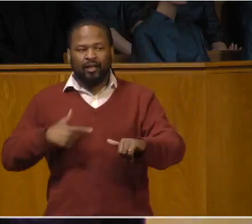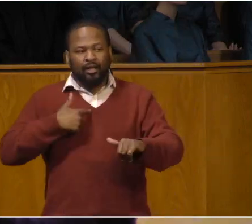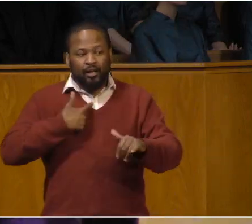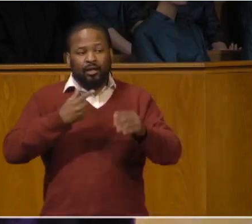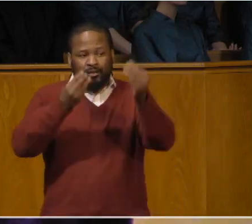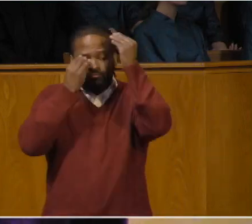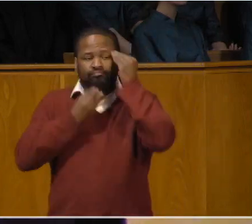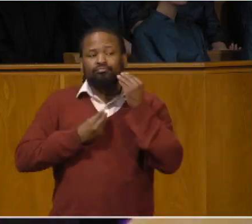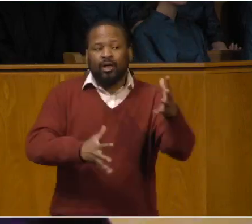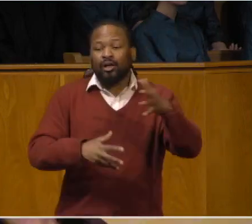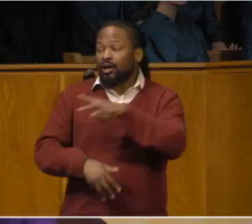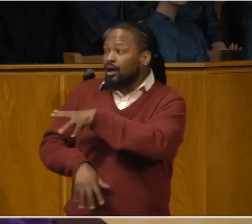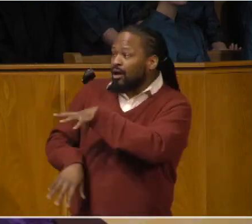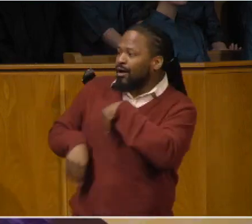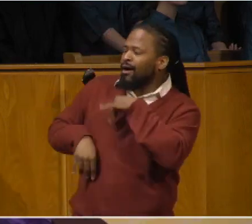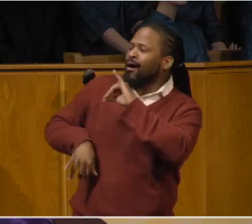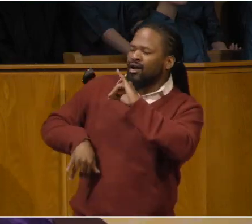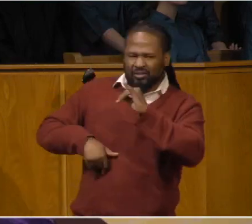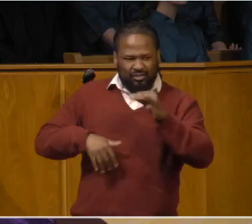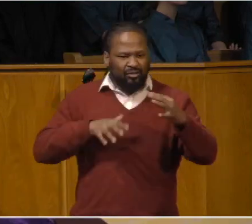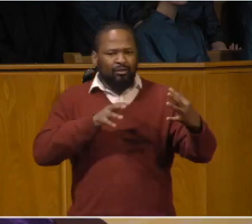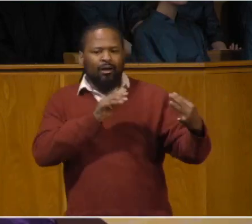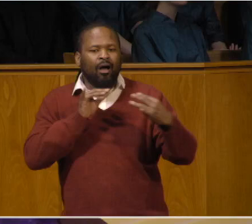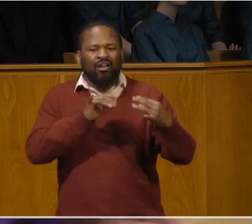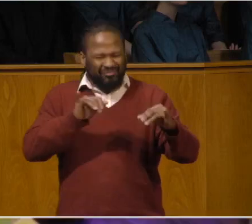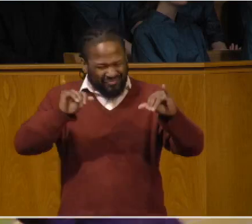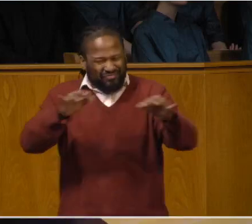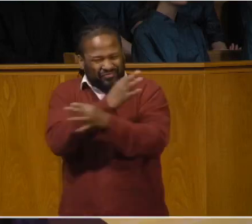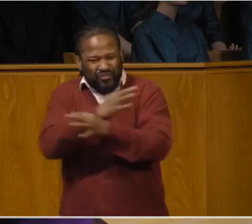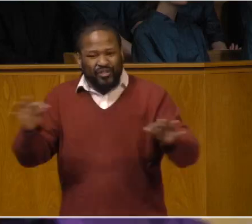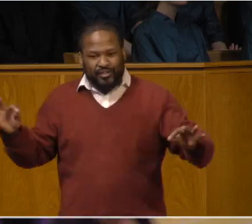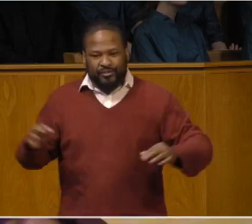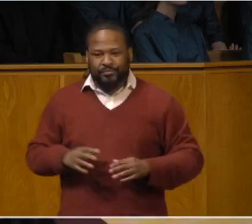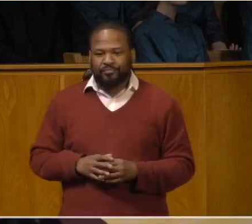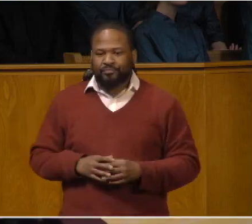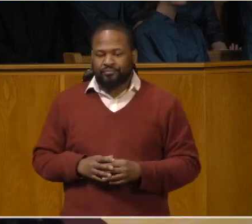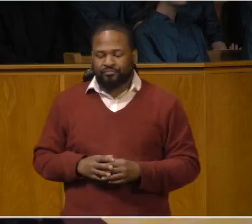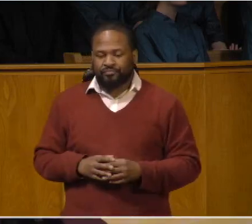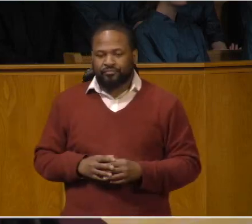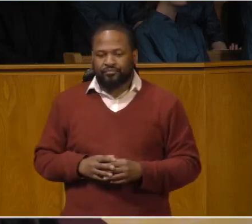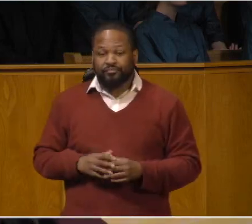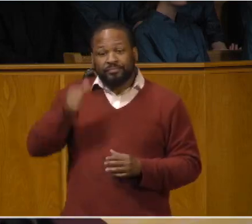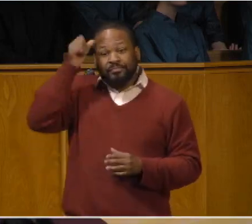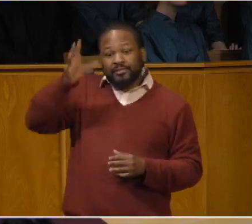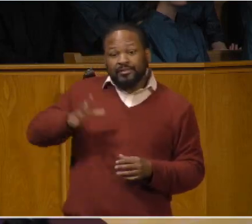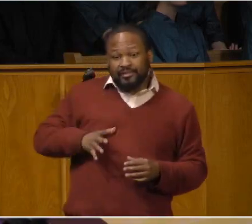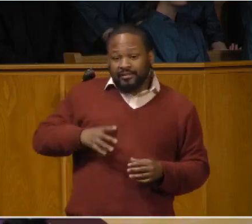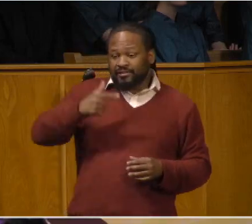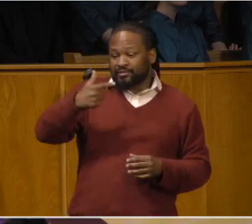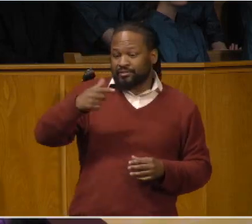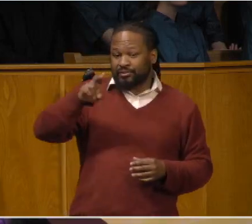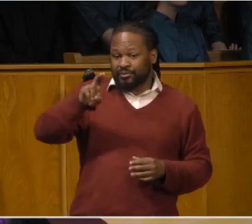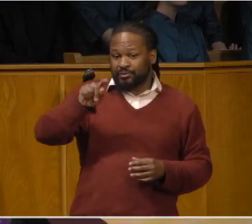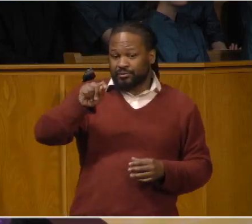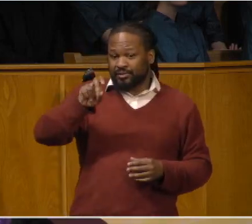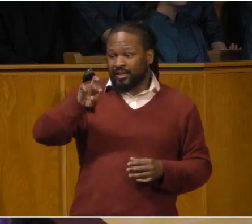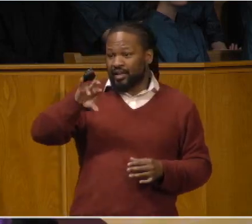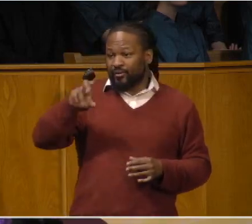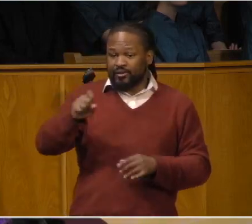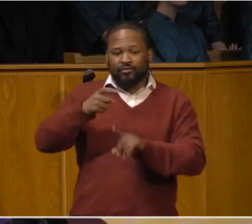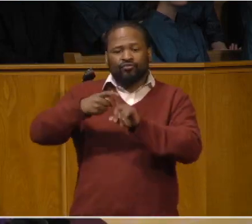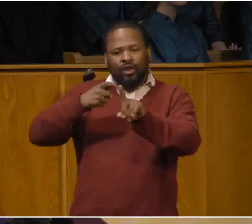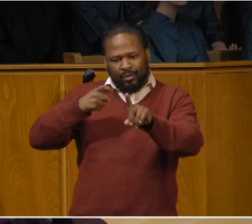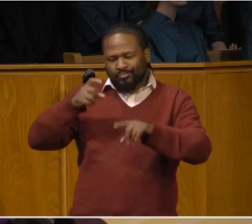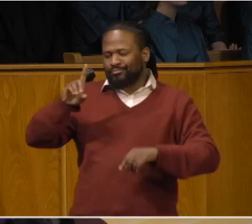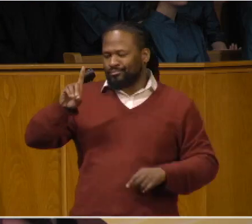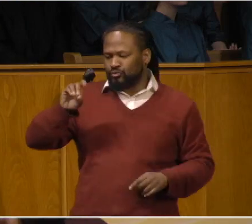Freedom, liberation. Gustavo Gutierrez, a Peruvian monk of the Dominican Order,